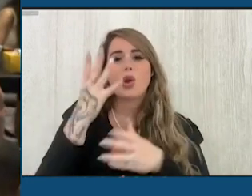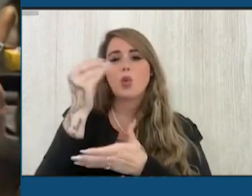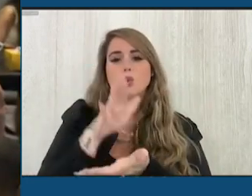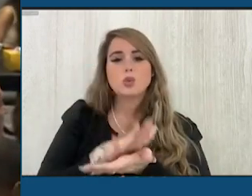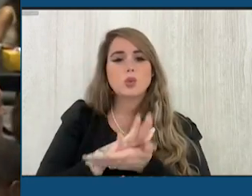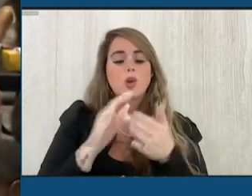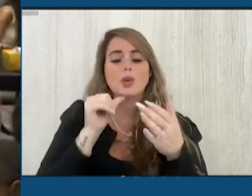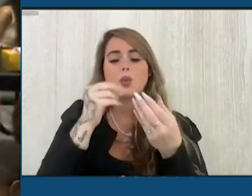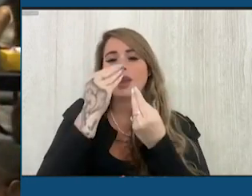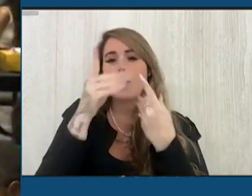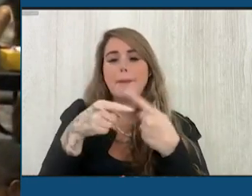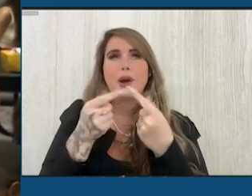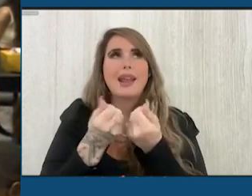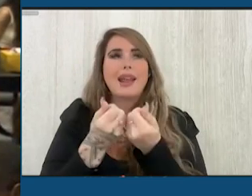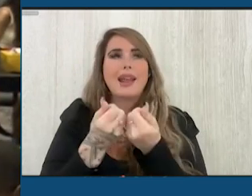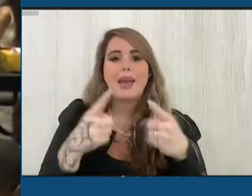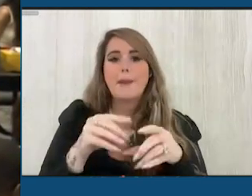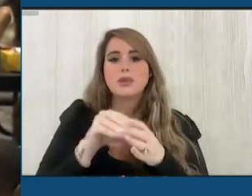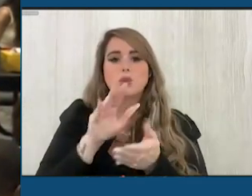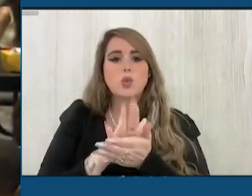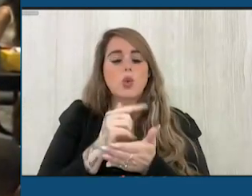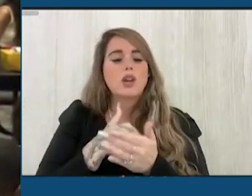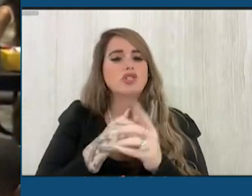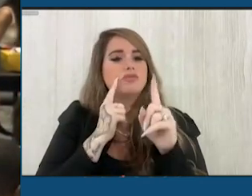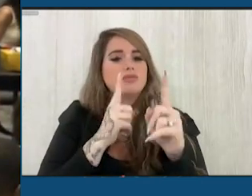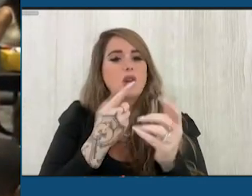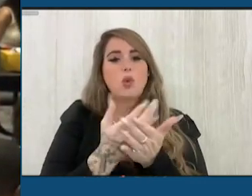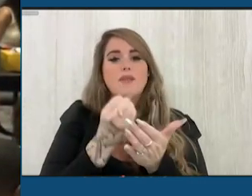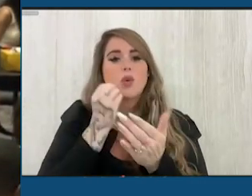anything that was happening in school. I just wanted to get home safely.